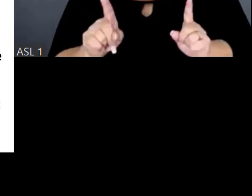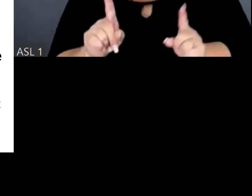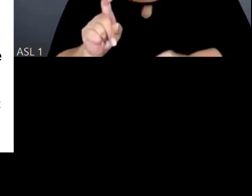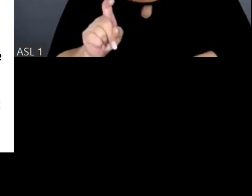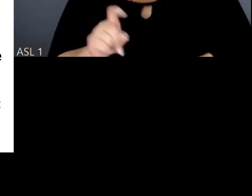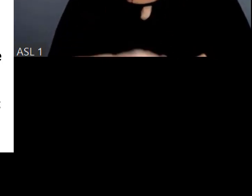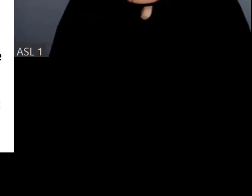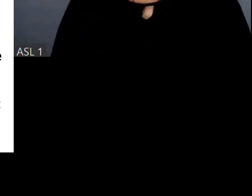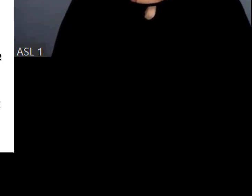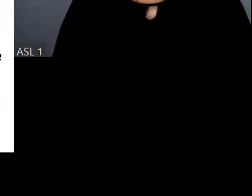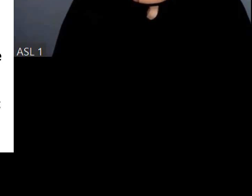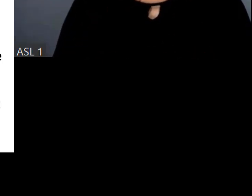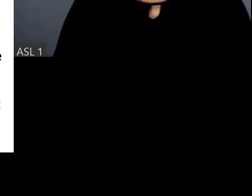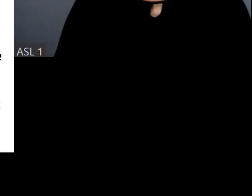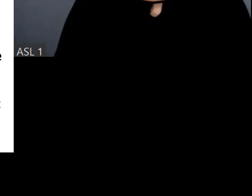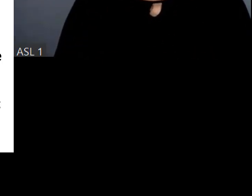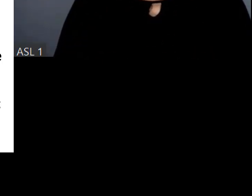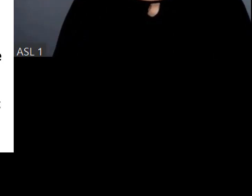Would it be different?